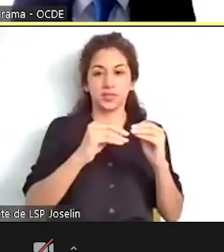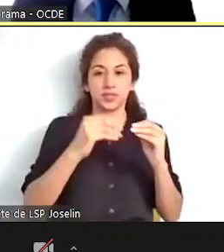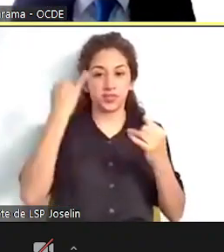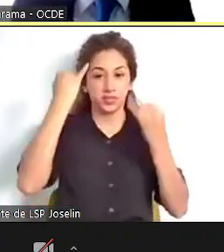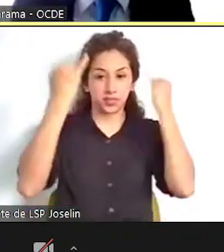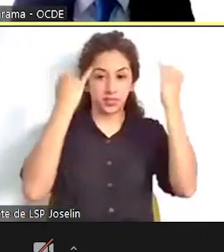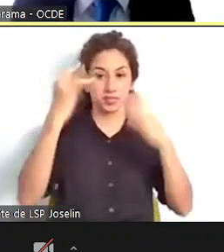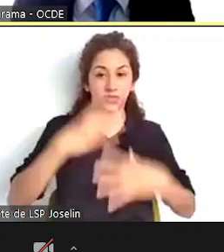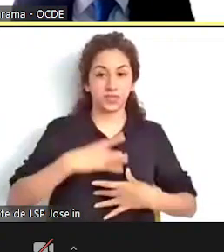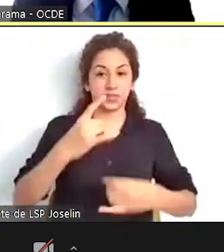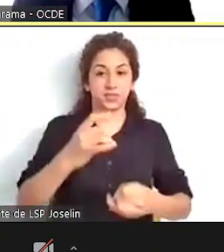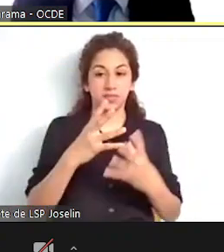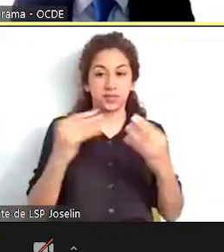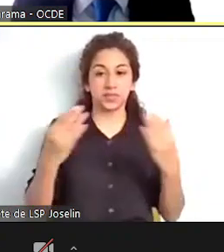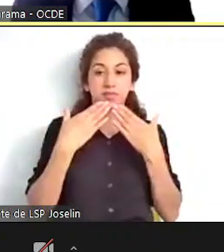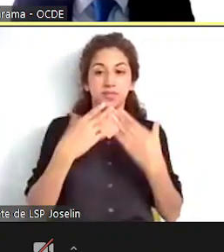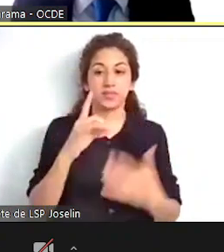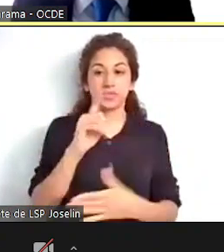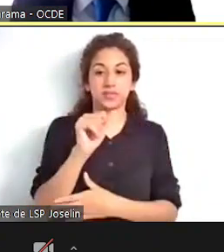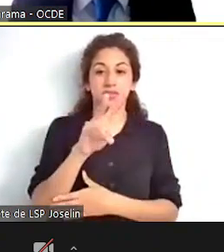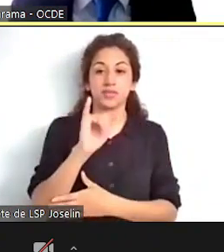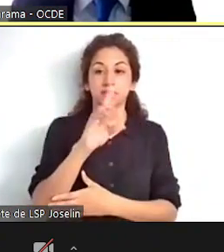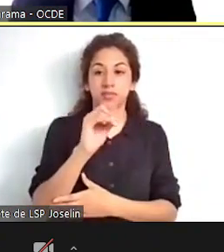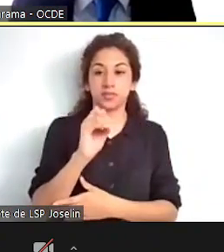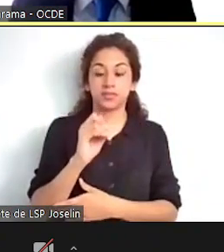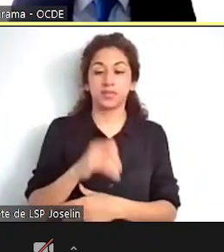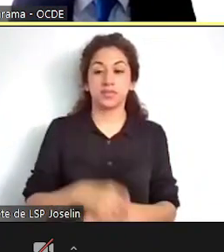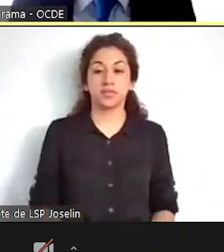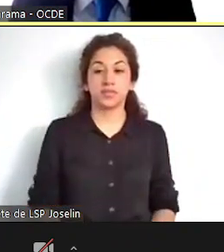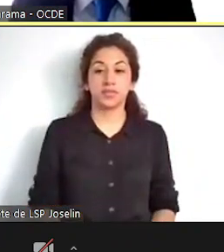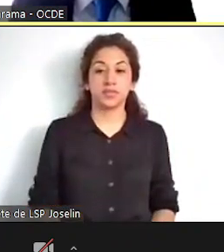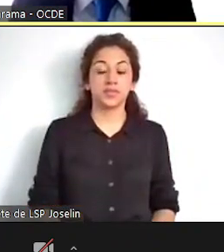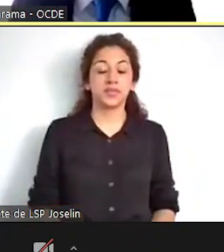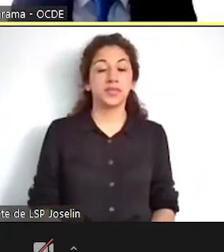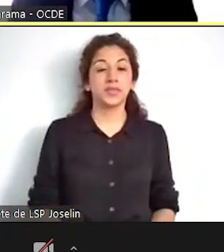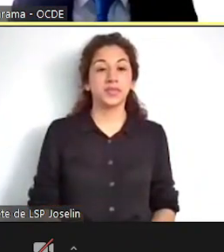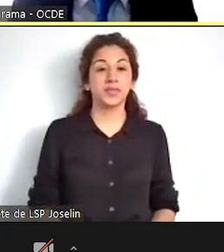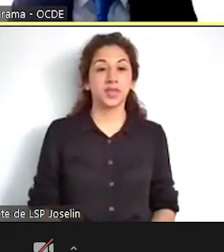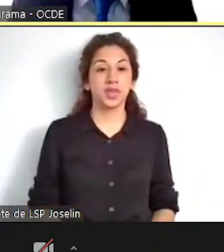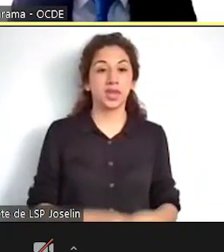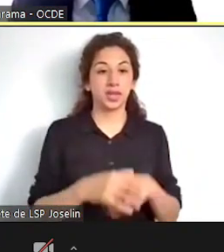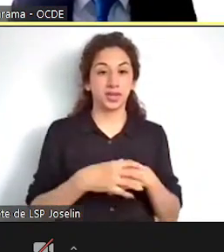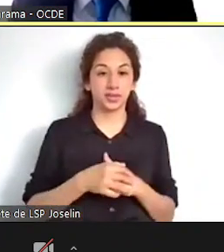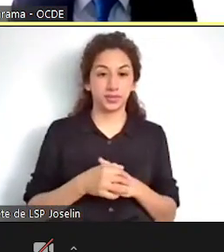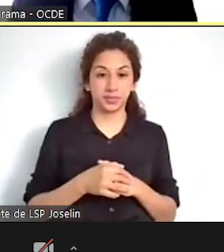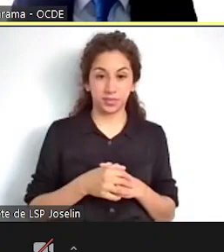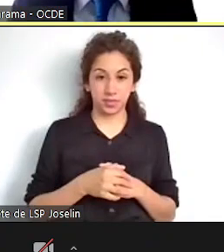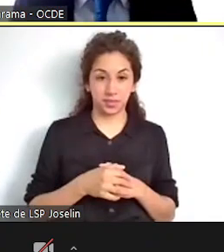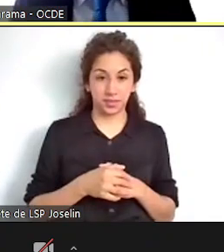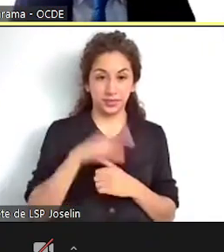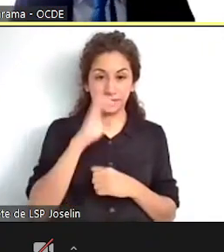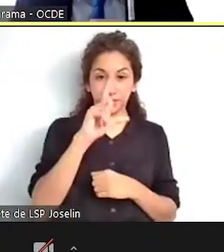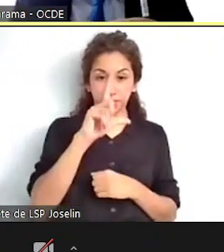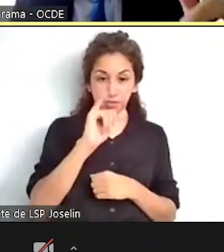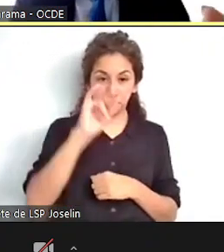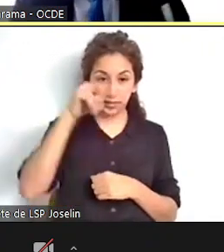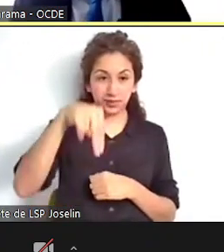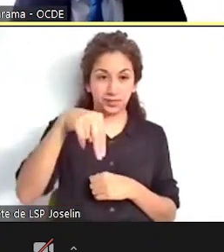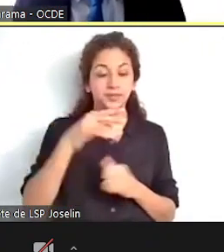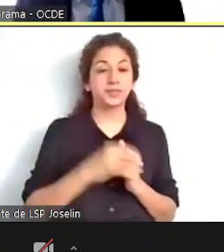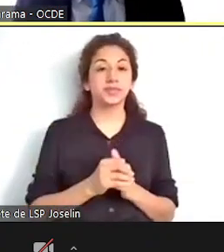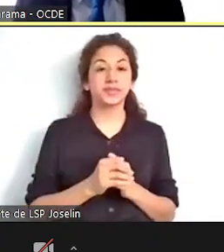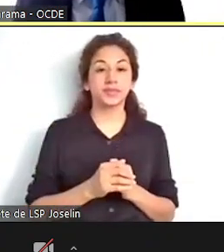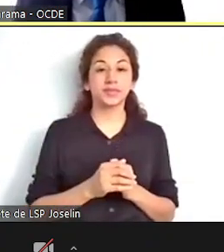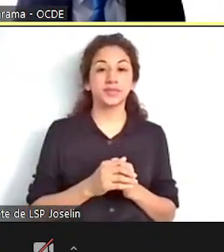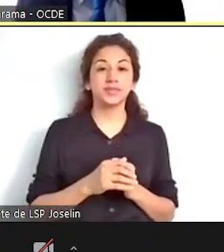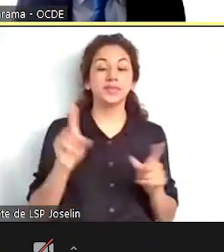plan has presented some very interesting strategies thank you for that w thank you final remarks and we're going to go now to ellen